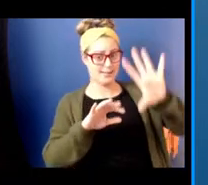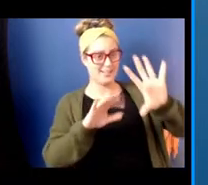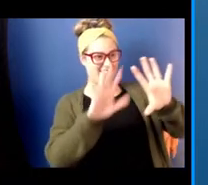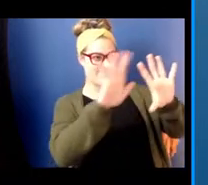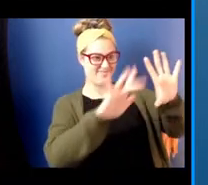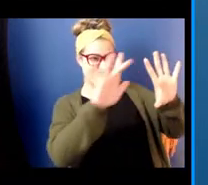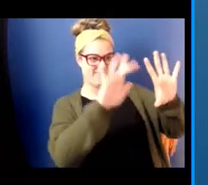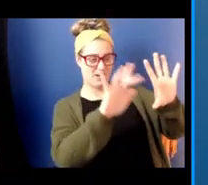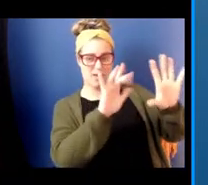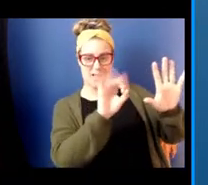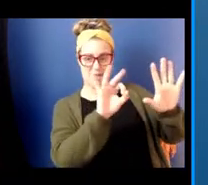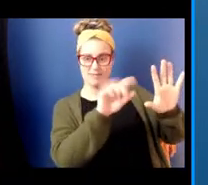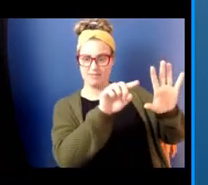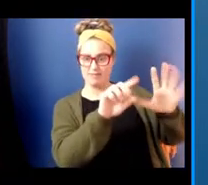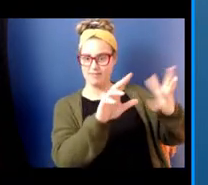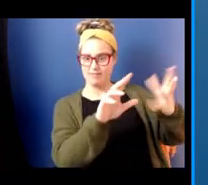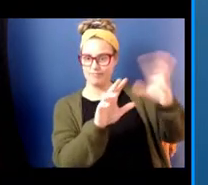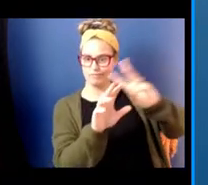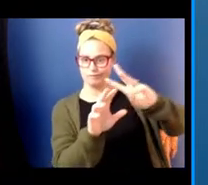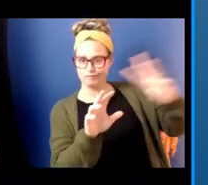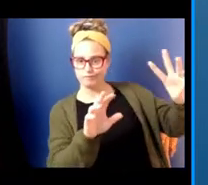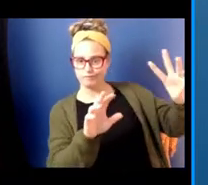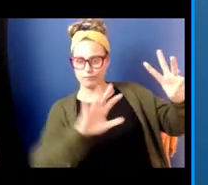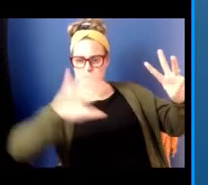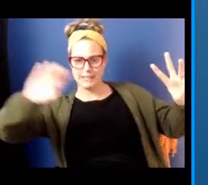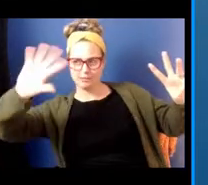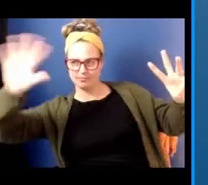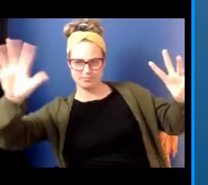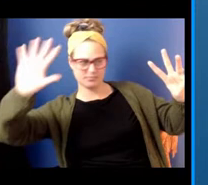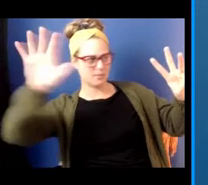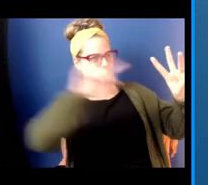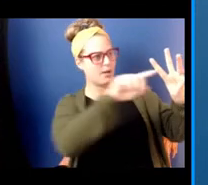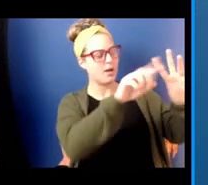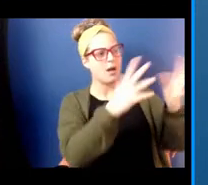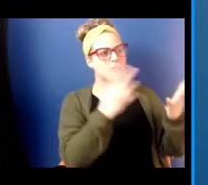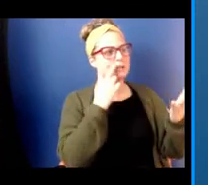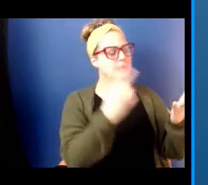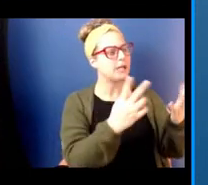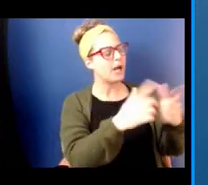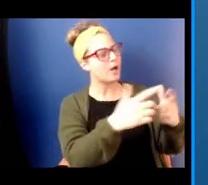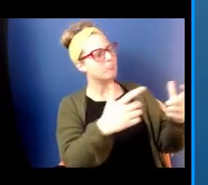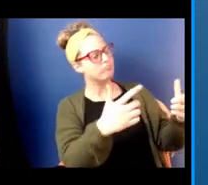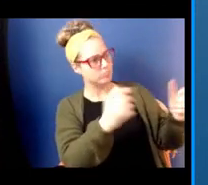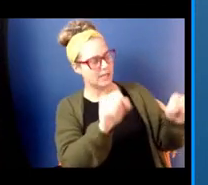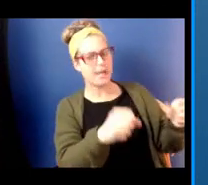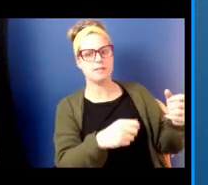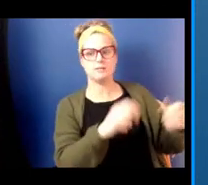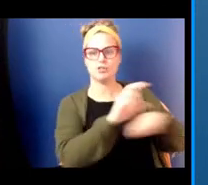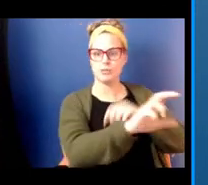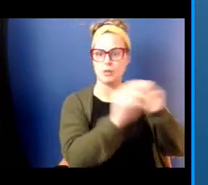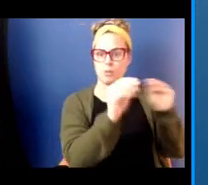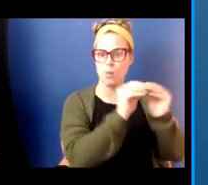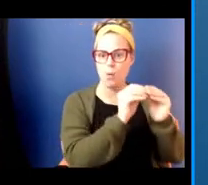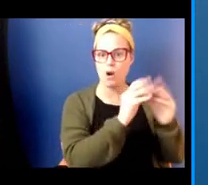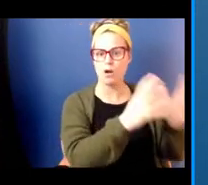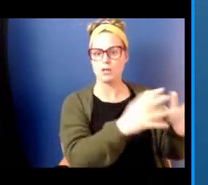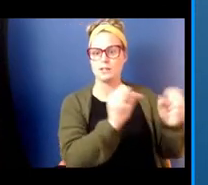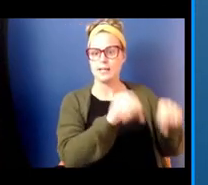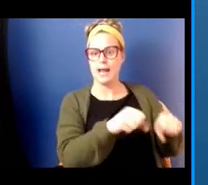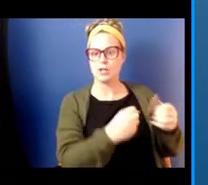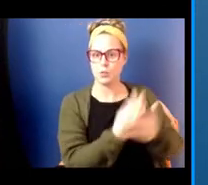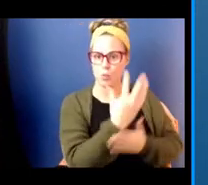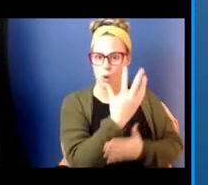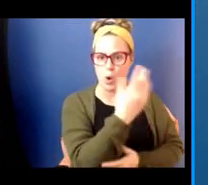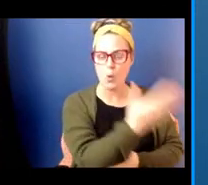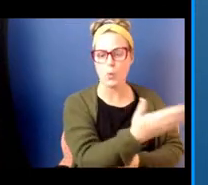coincidental that we have seen a big jump from contributing say 25 percent of the electoral votes necessary up